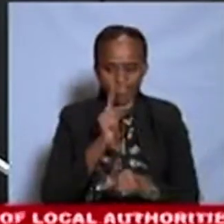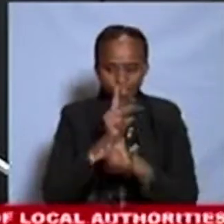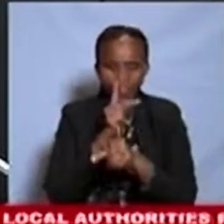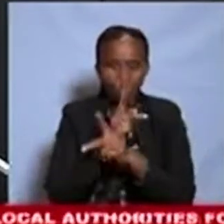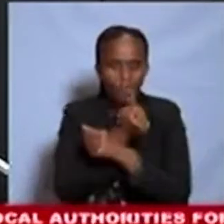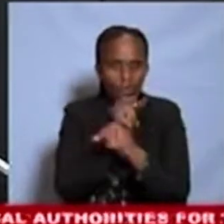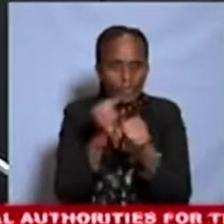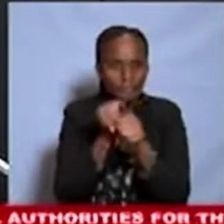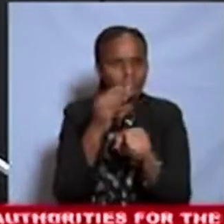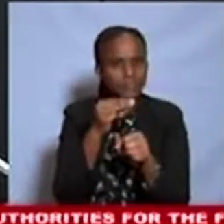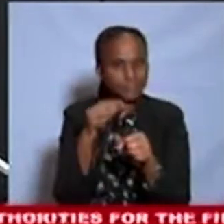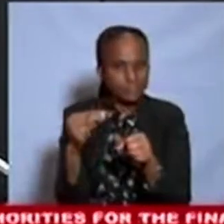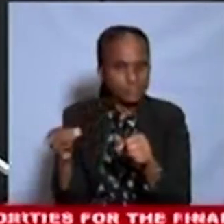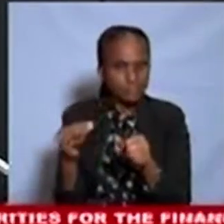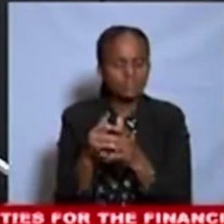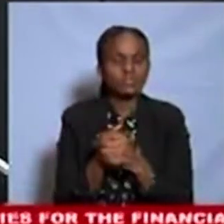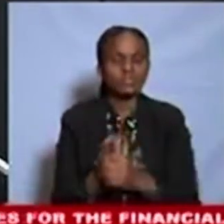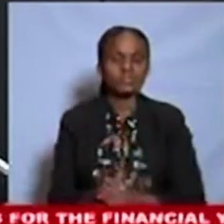materials.